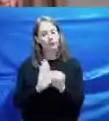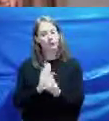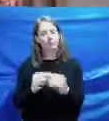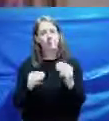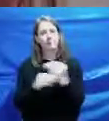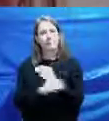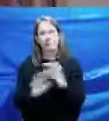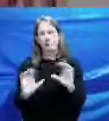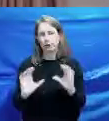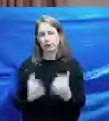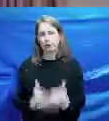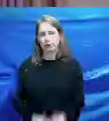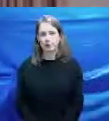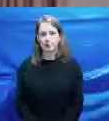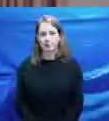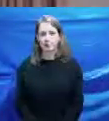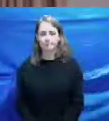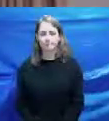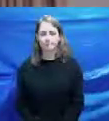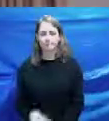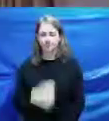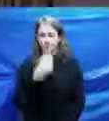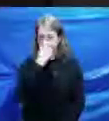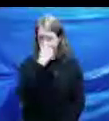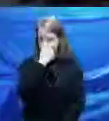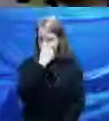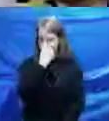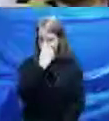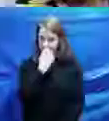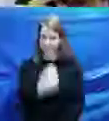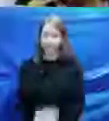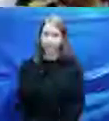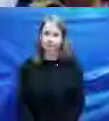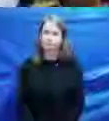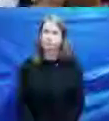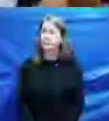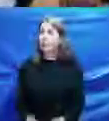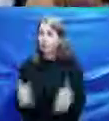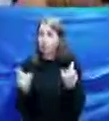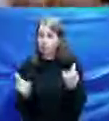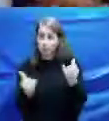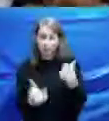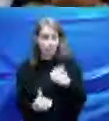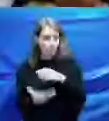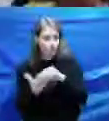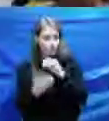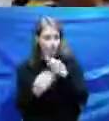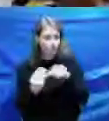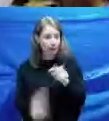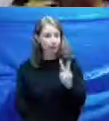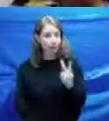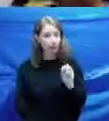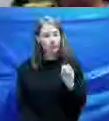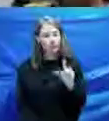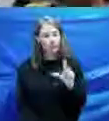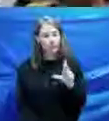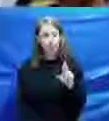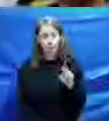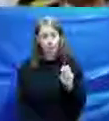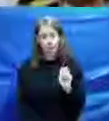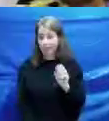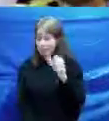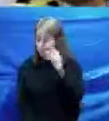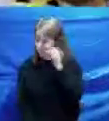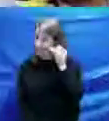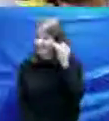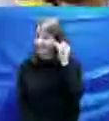watch. So today, what we're going to be learning about is volume. Yesterday, what you did was you definitely did the equation for volume. So you